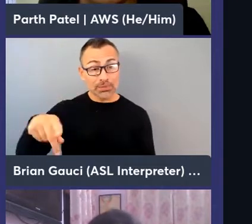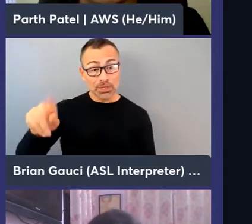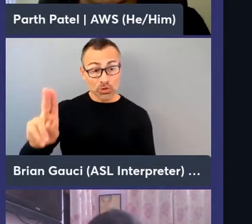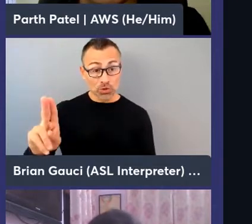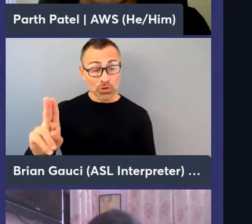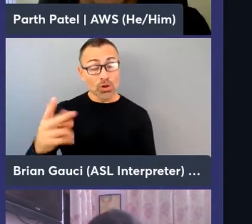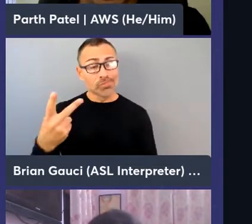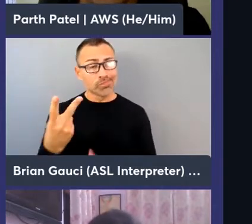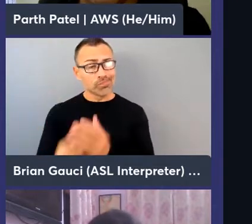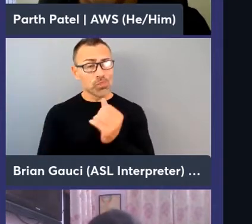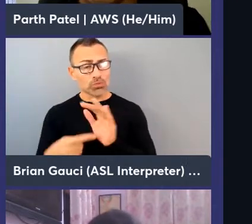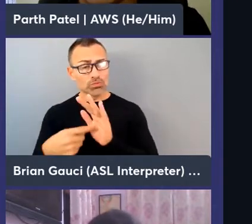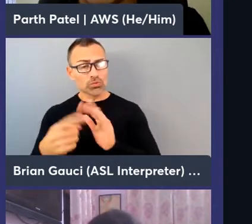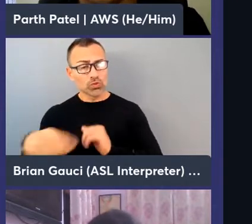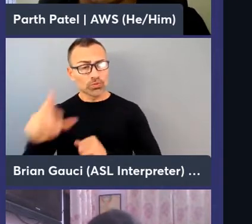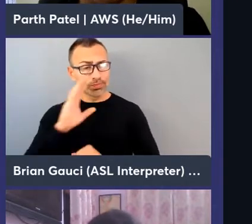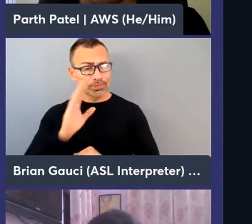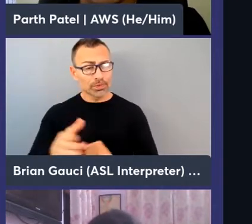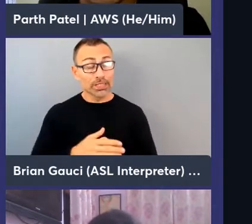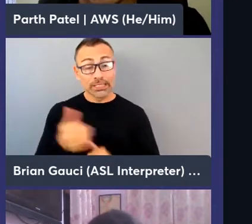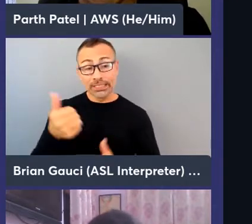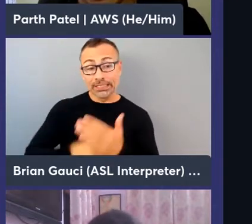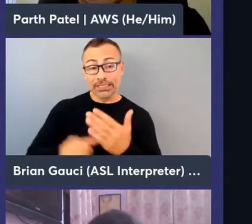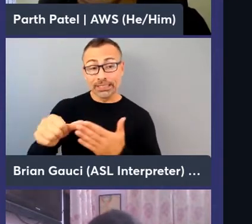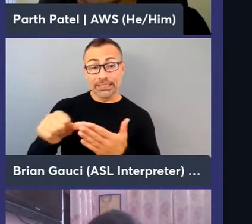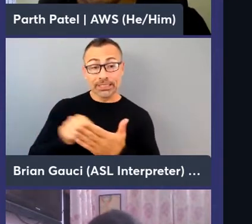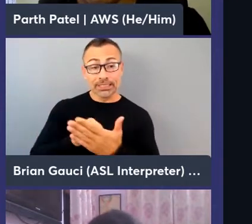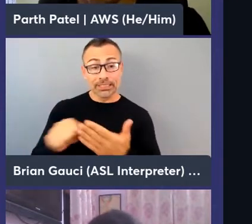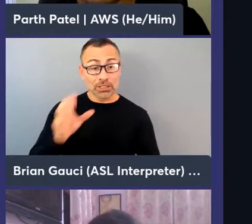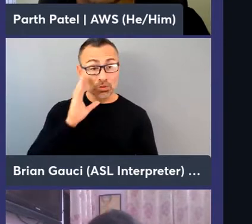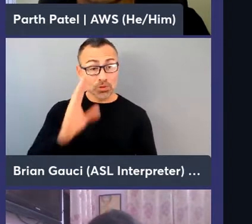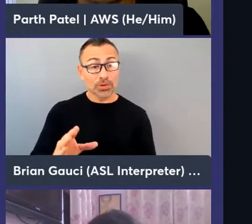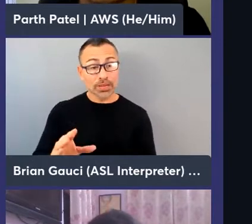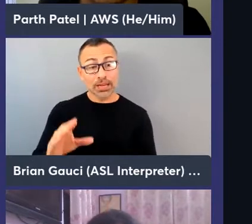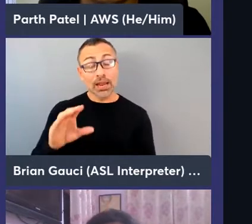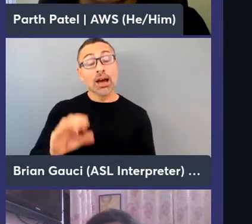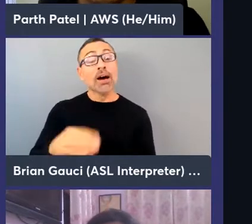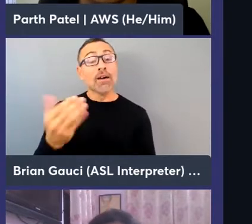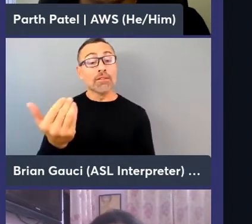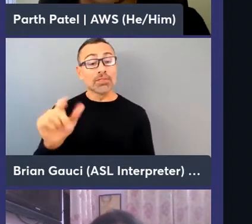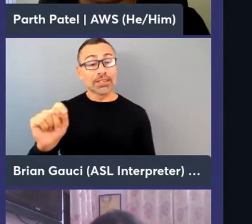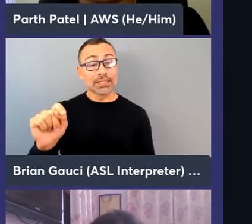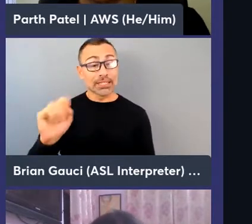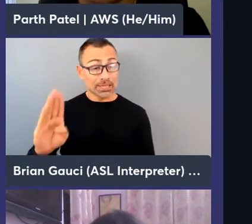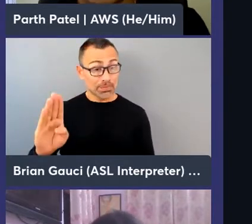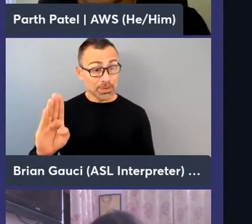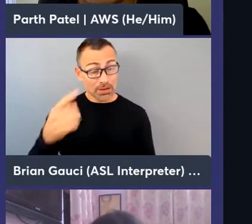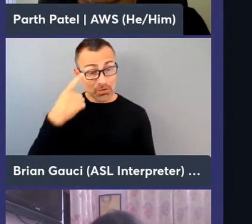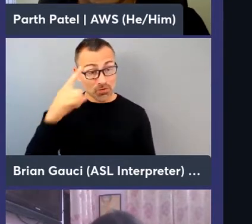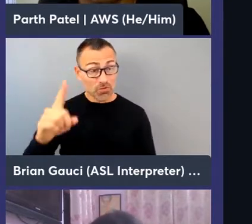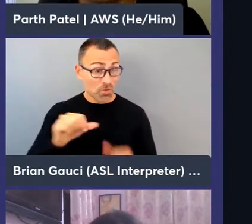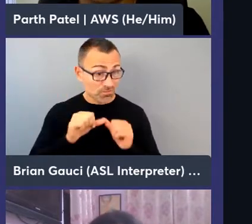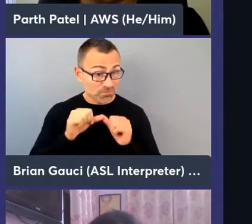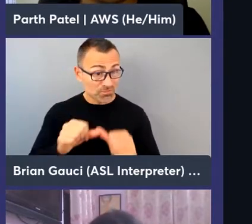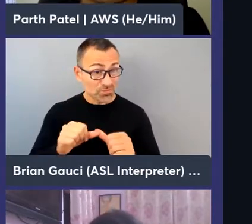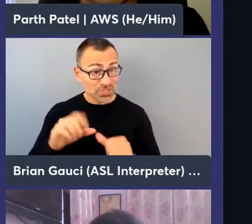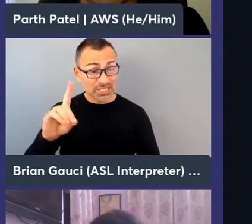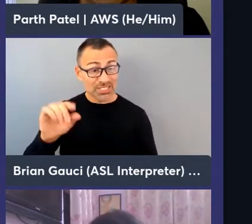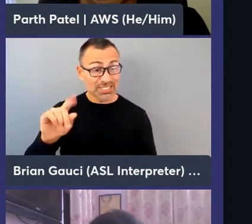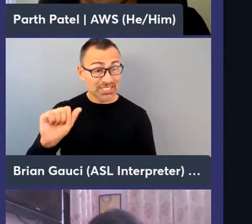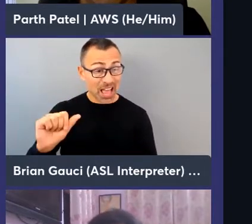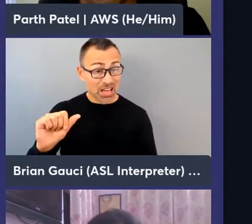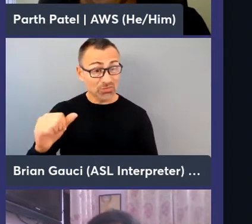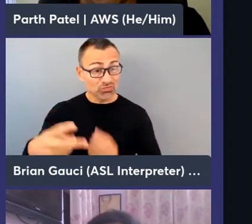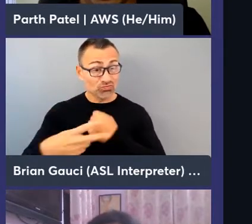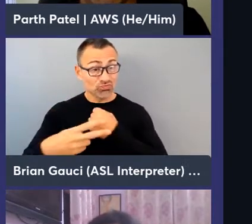And each account will get a 15 GB of persistent storage. So you don't need to start from scratch every time you are